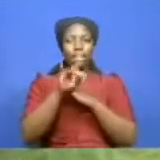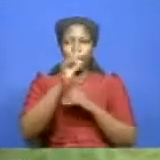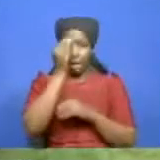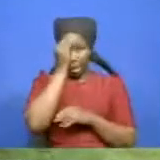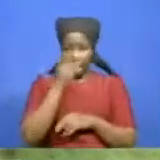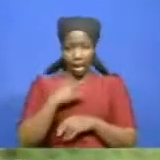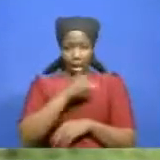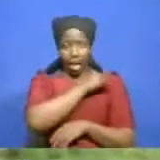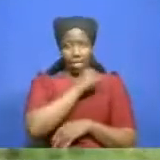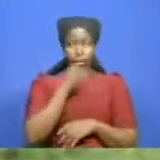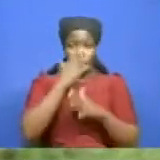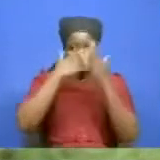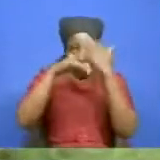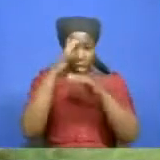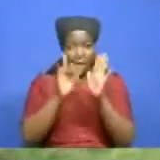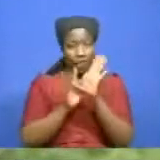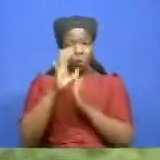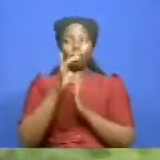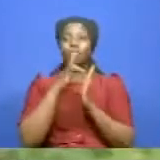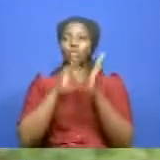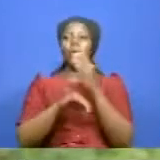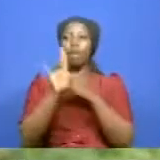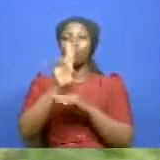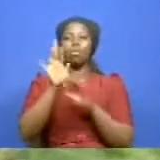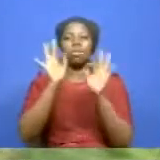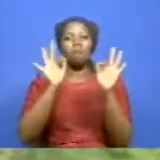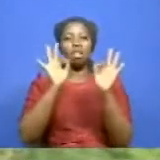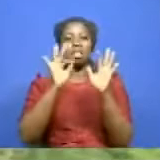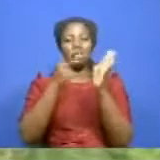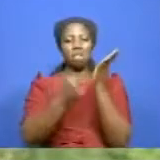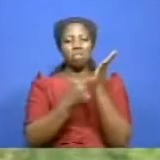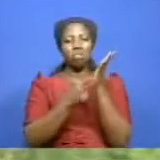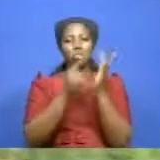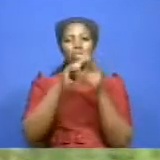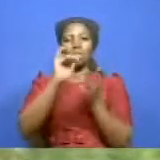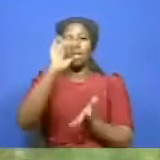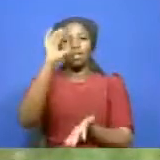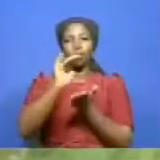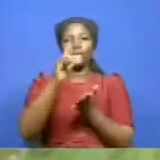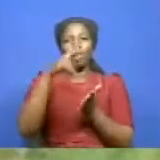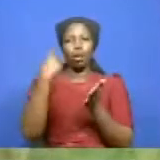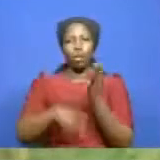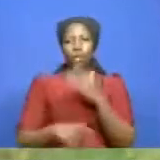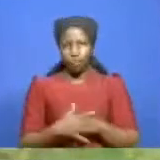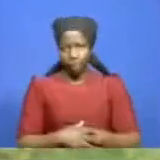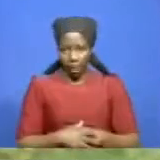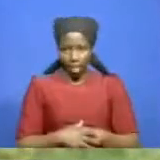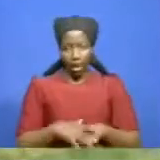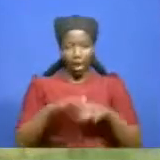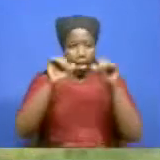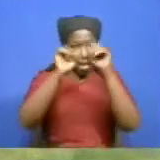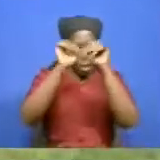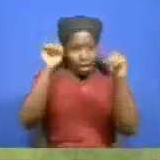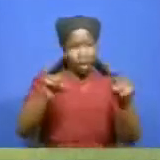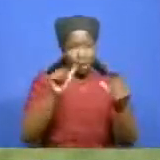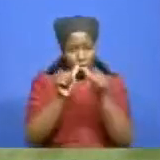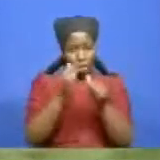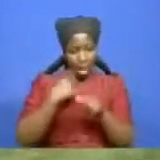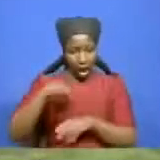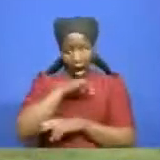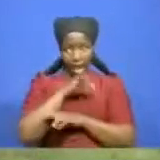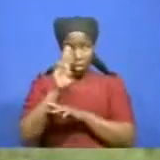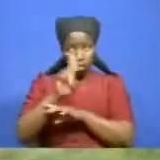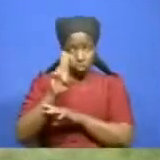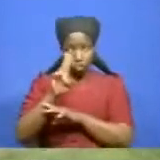now deploying smart building technologies to drive down costs. The system that we use is steel